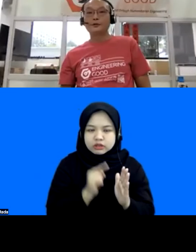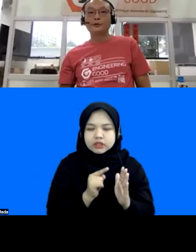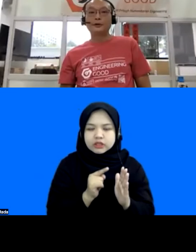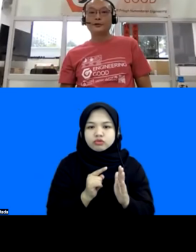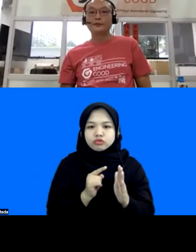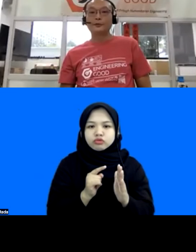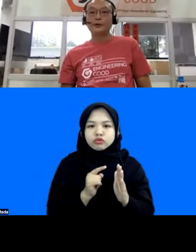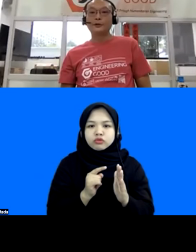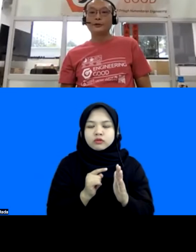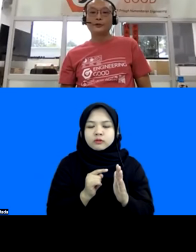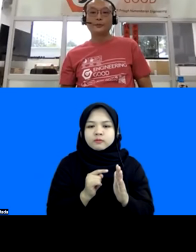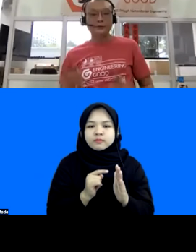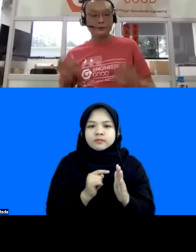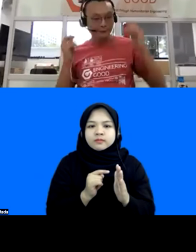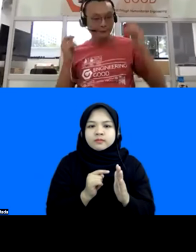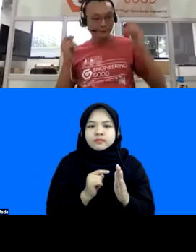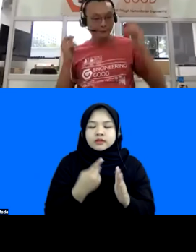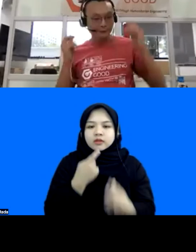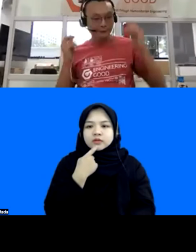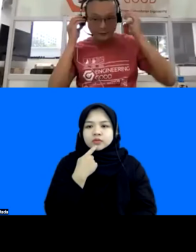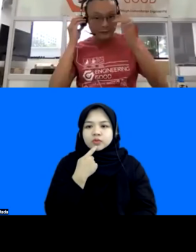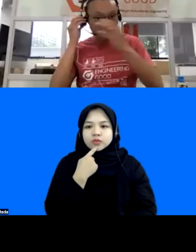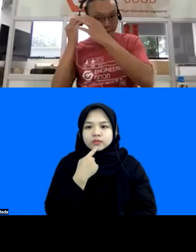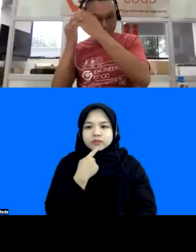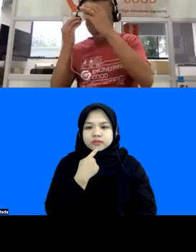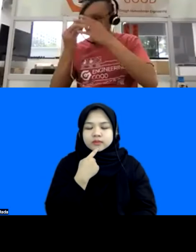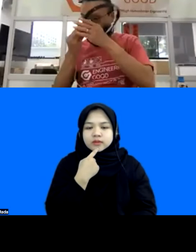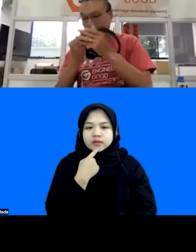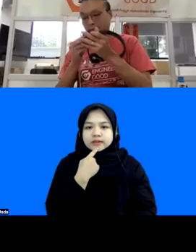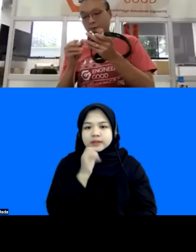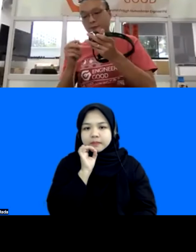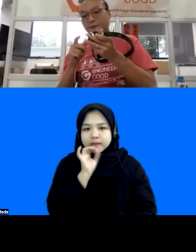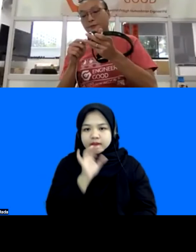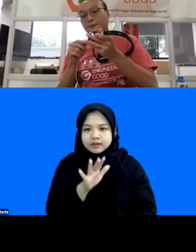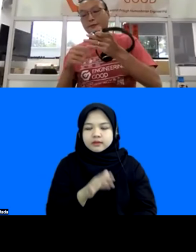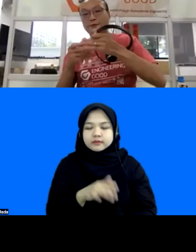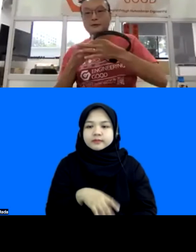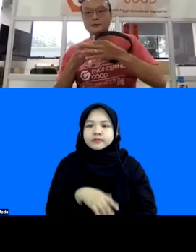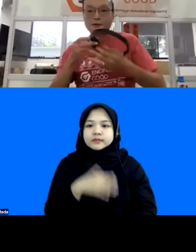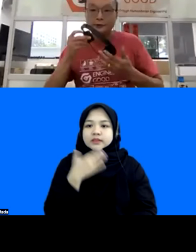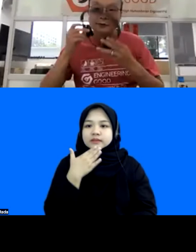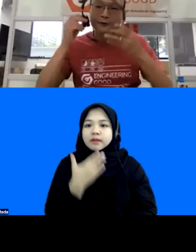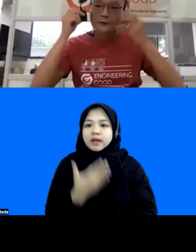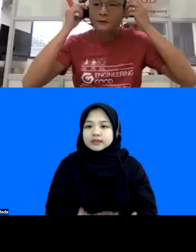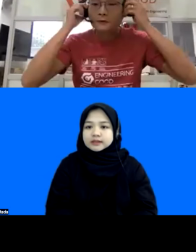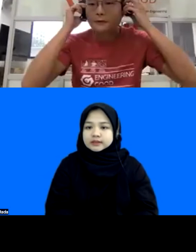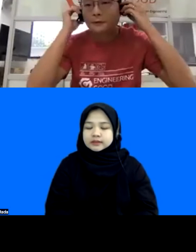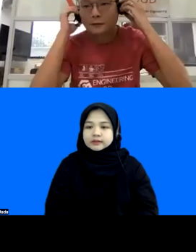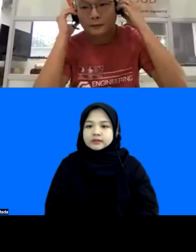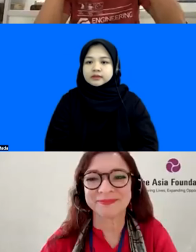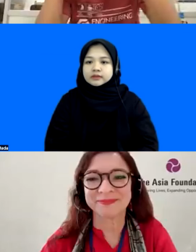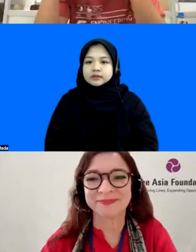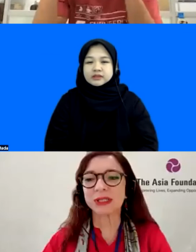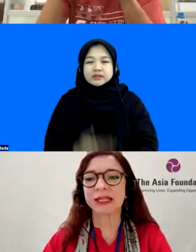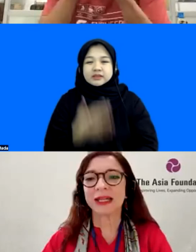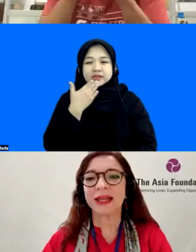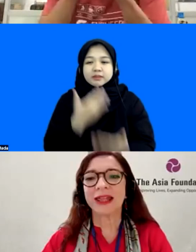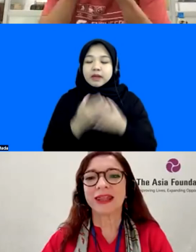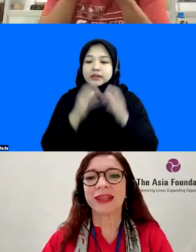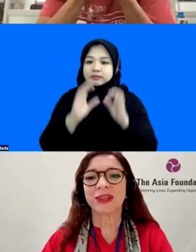Right, so that's it for me. Thank you very much. Thank you. Thank you so much, Patrick. Very, very inspiring experience. We have